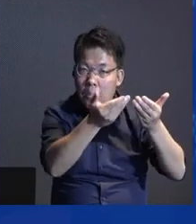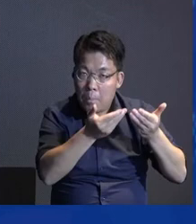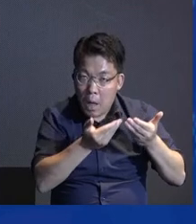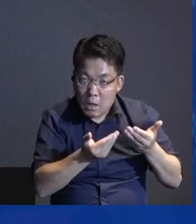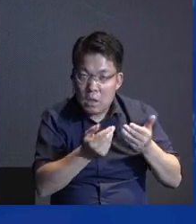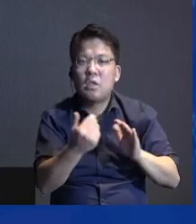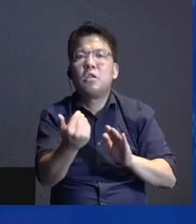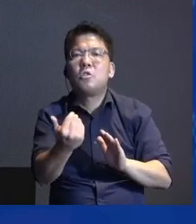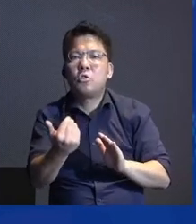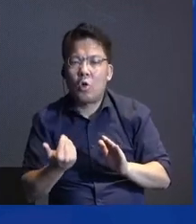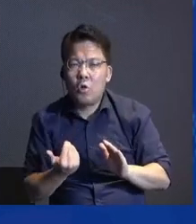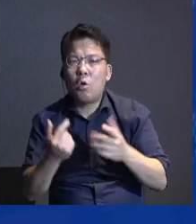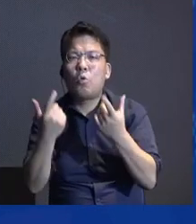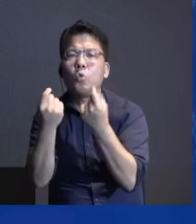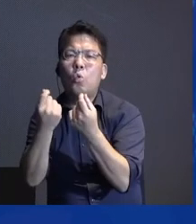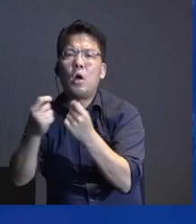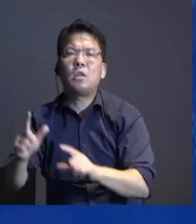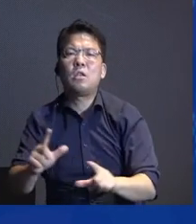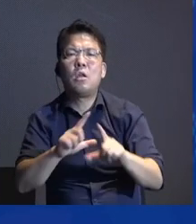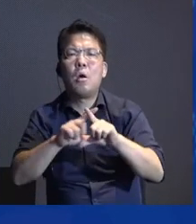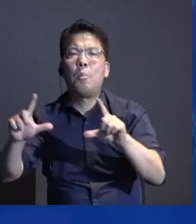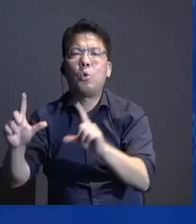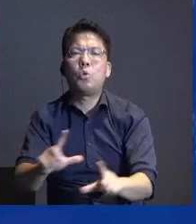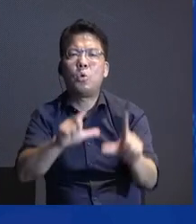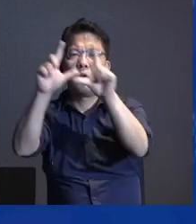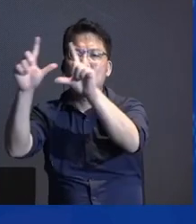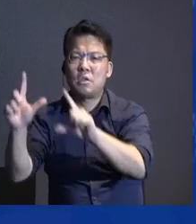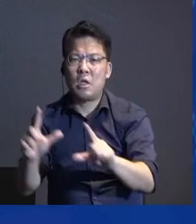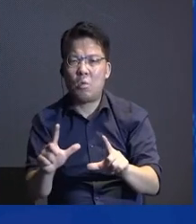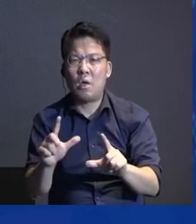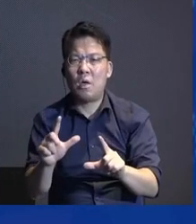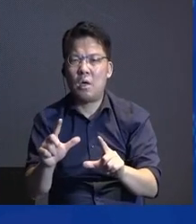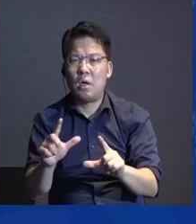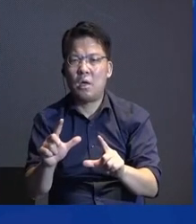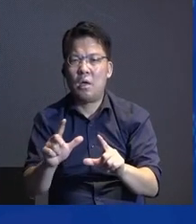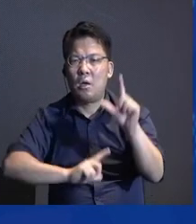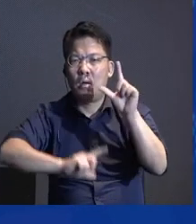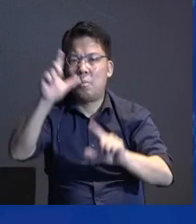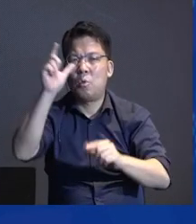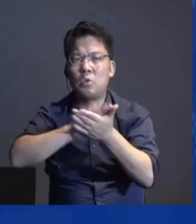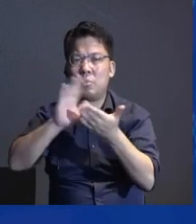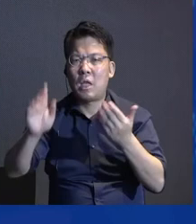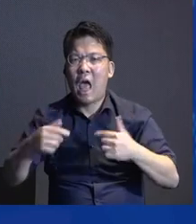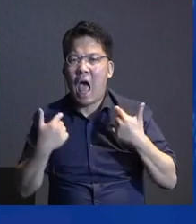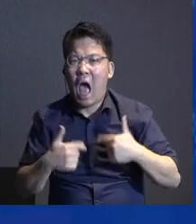She always try to cook and make something for staff for the lunch,